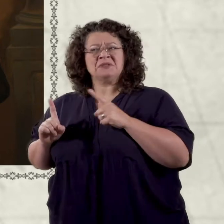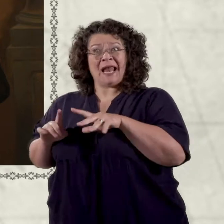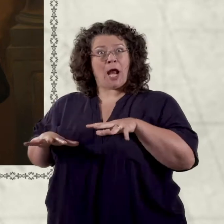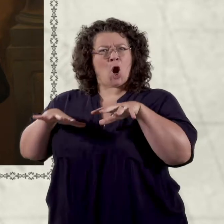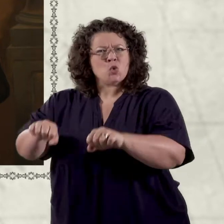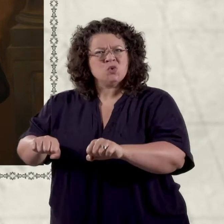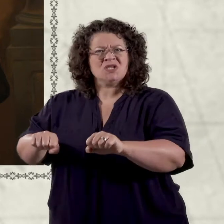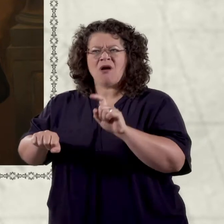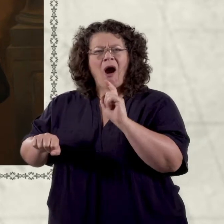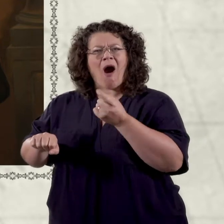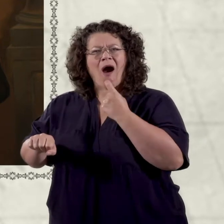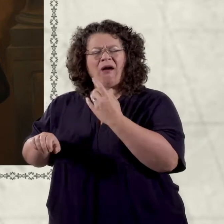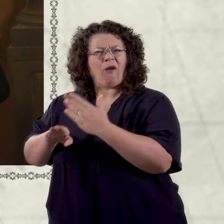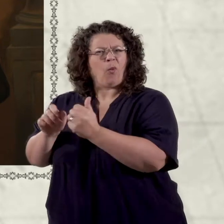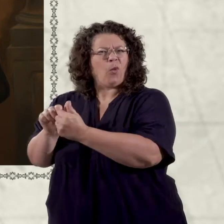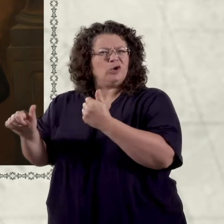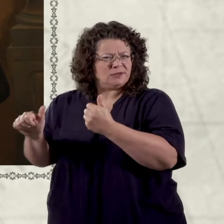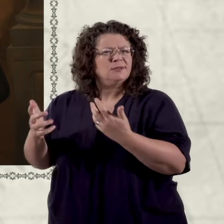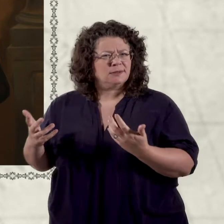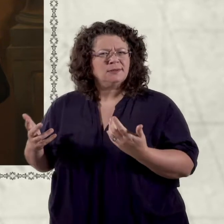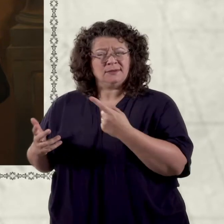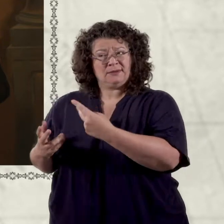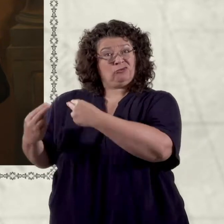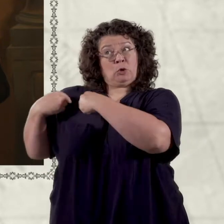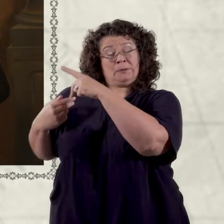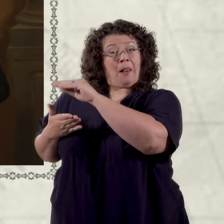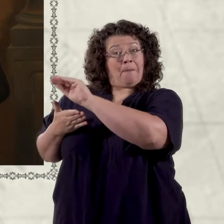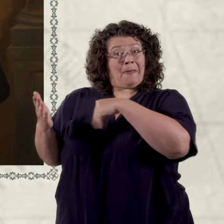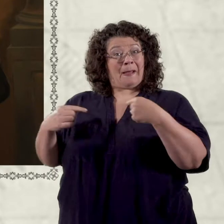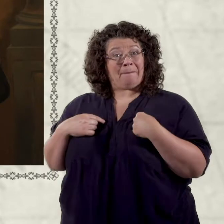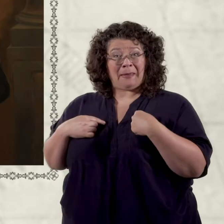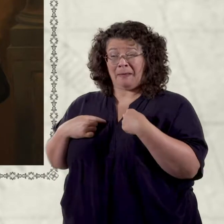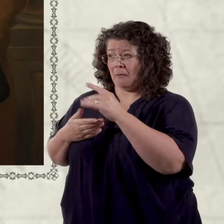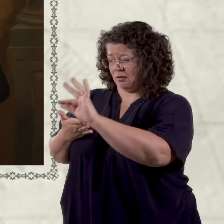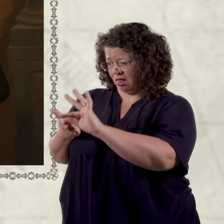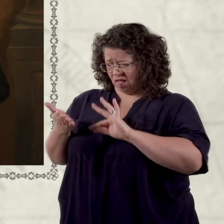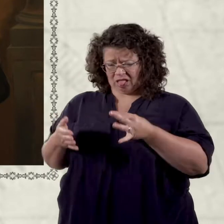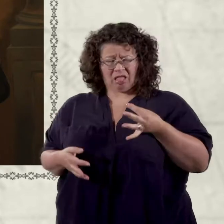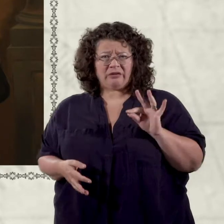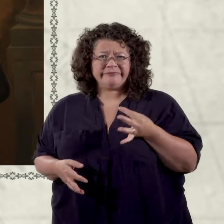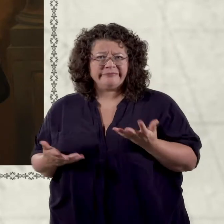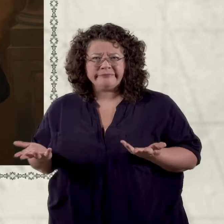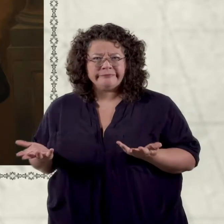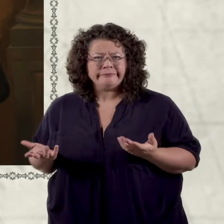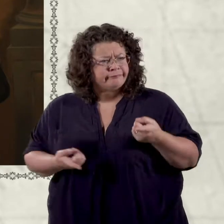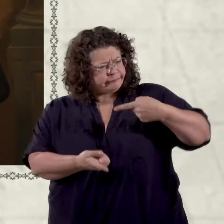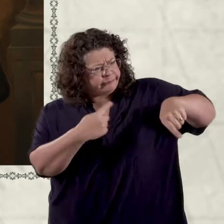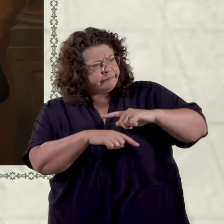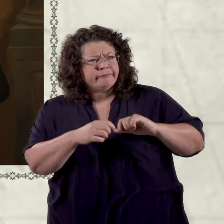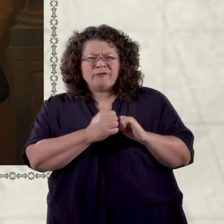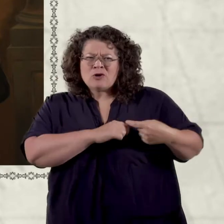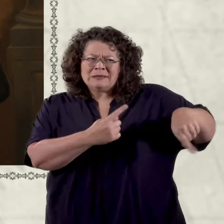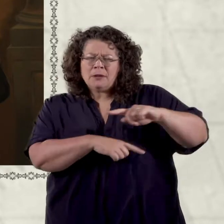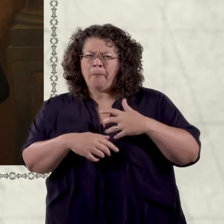responsible for paying me, but he didn't pay much. Me and my friends were poor, while he lived a life